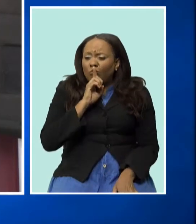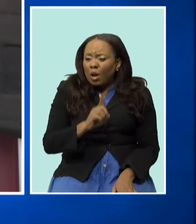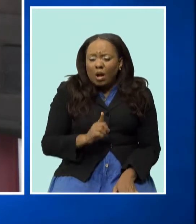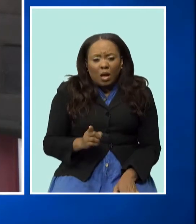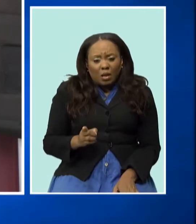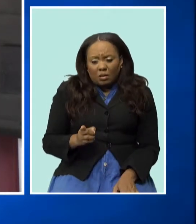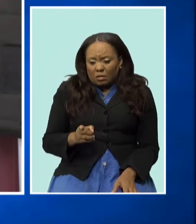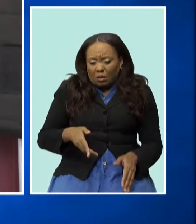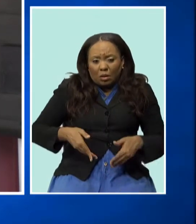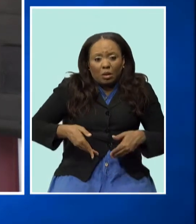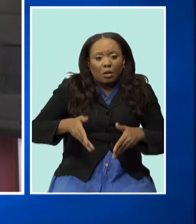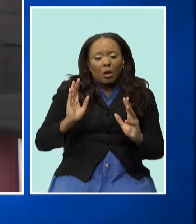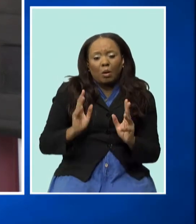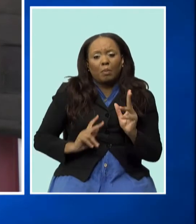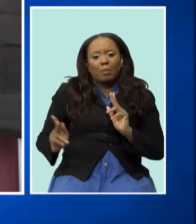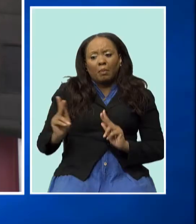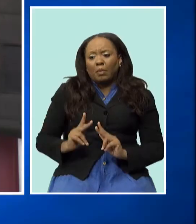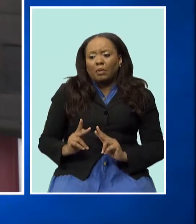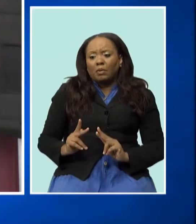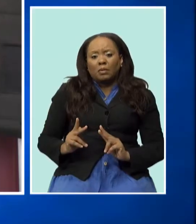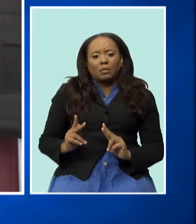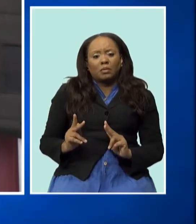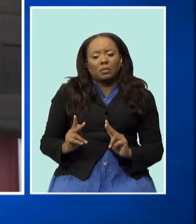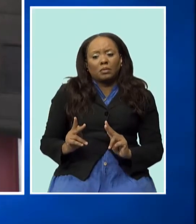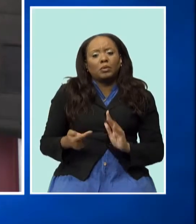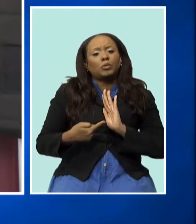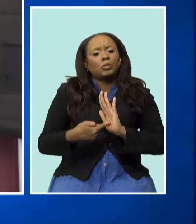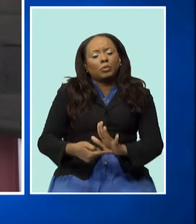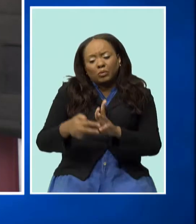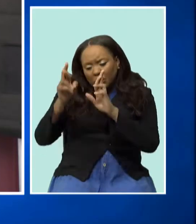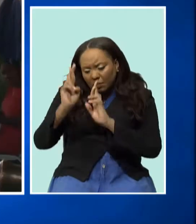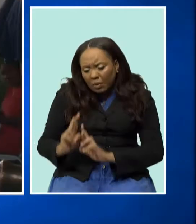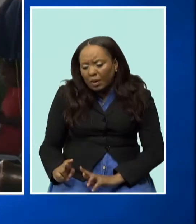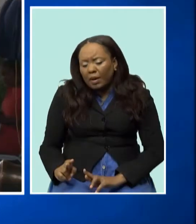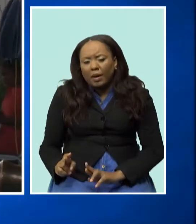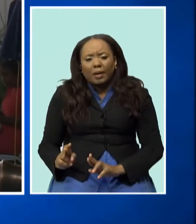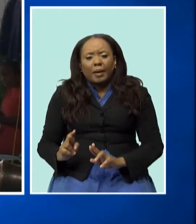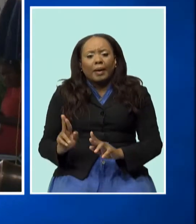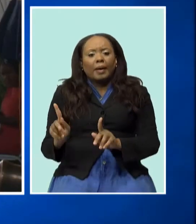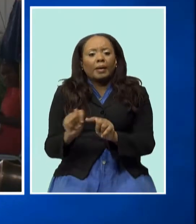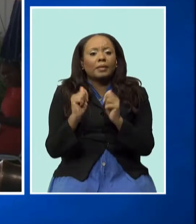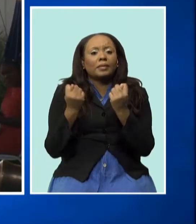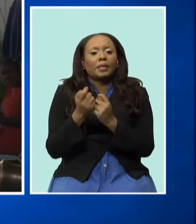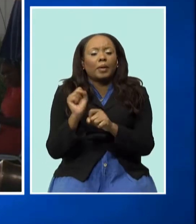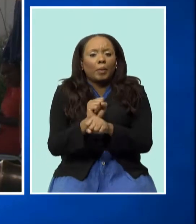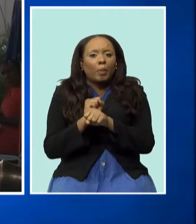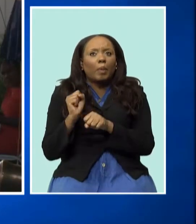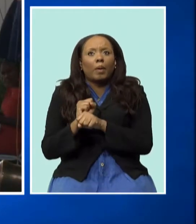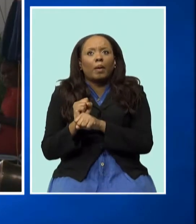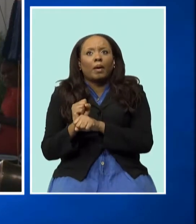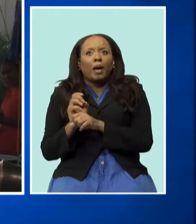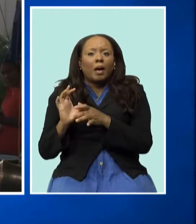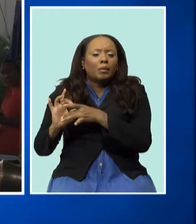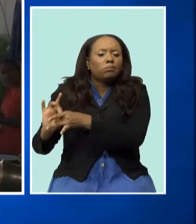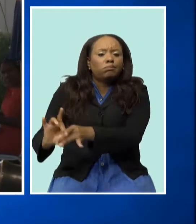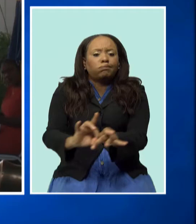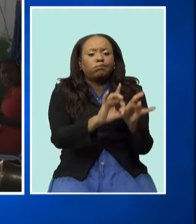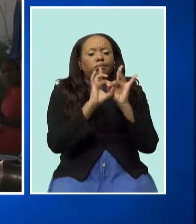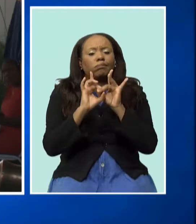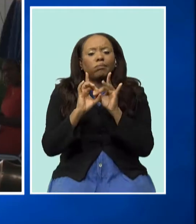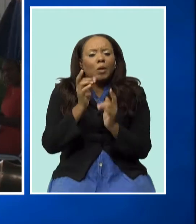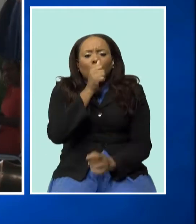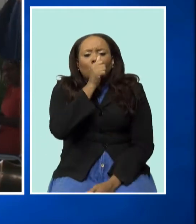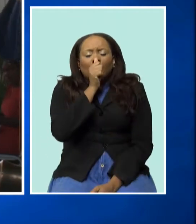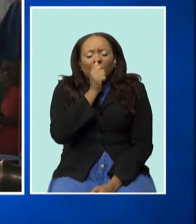for authority, teamwork, and resilience. Commandant of the Barbados Cadet Corps, Commander David